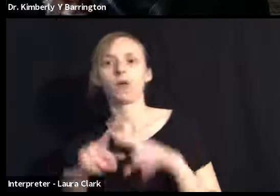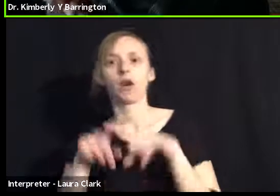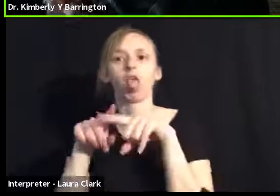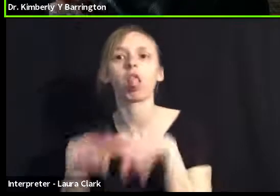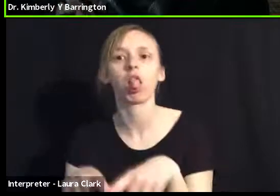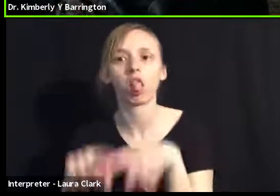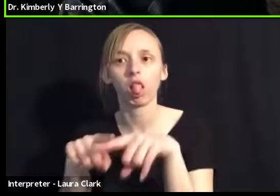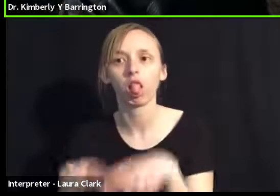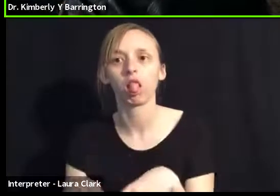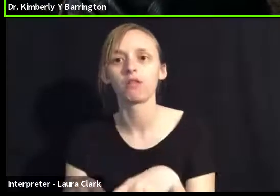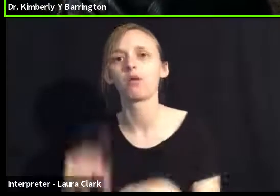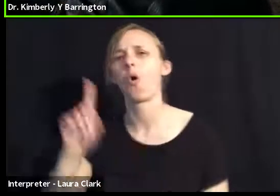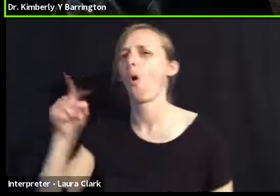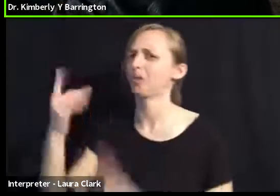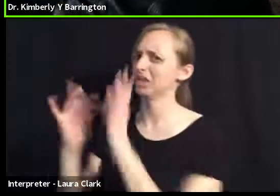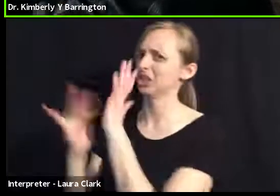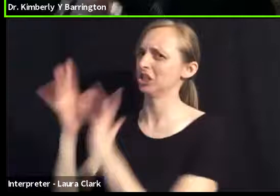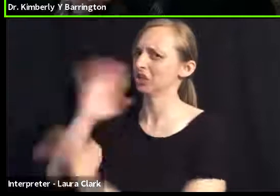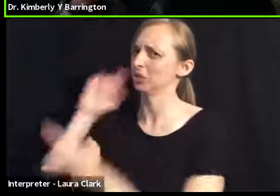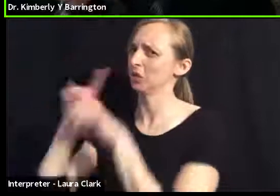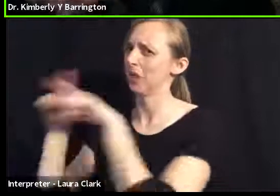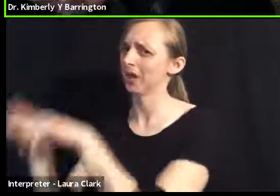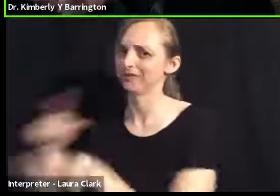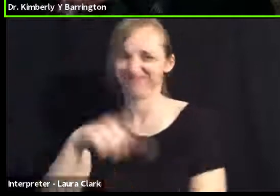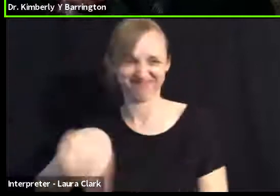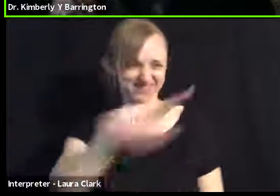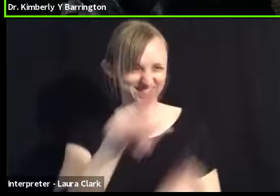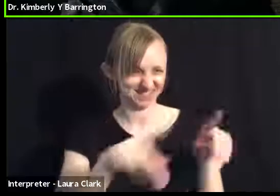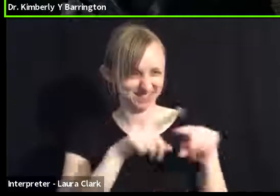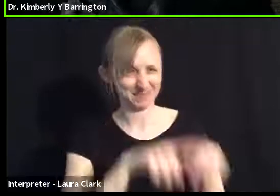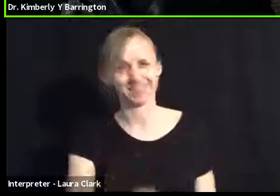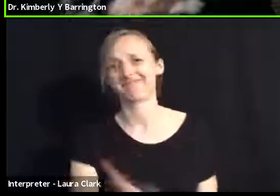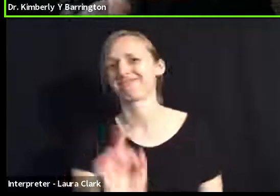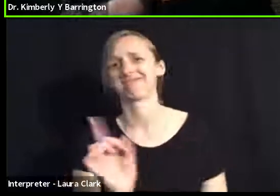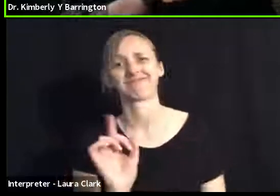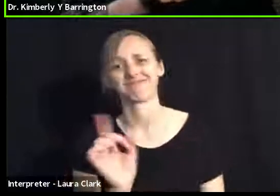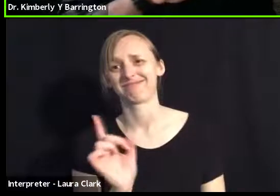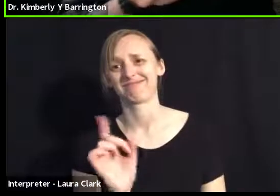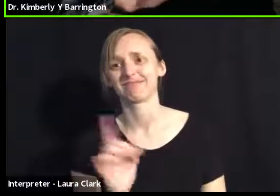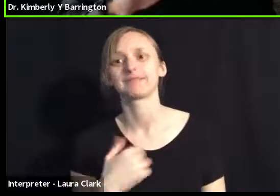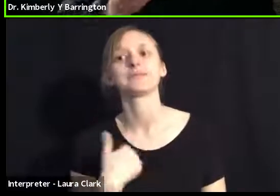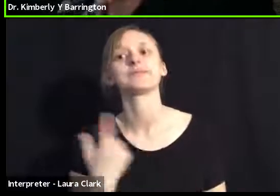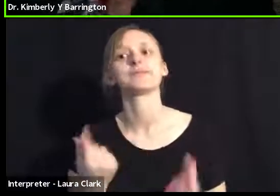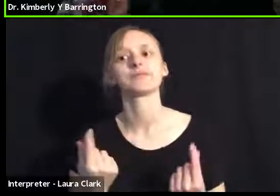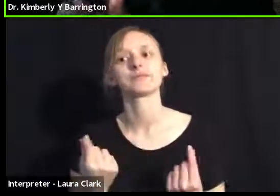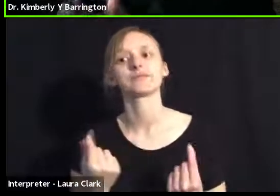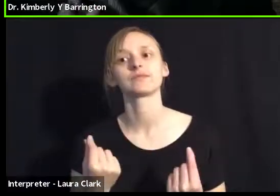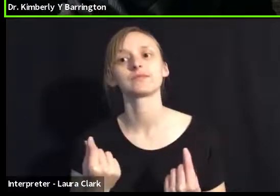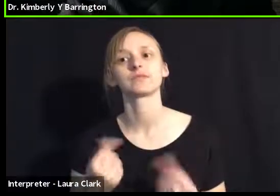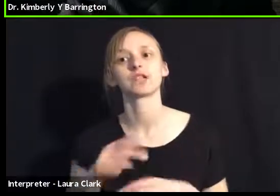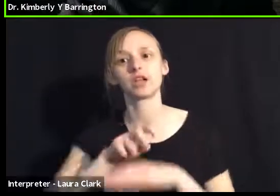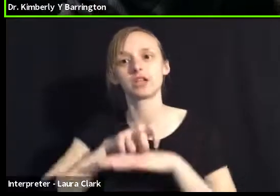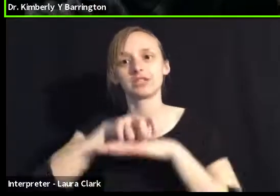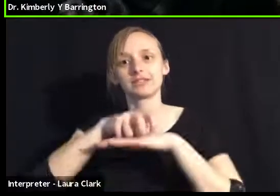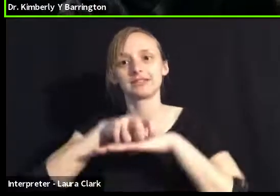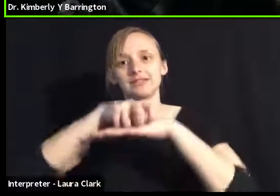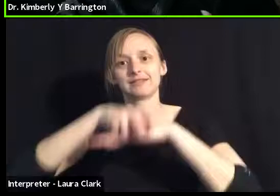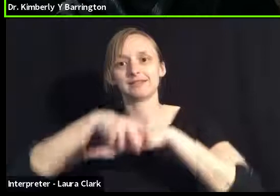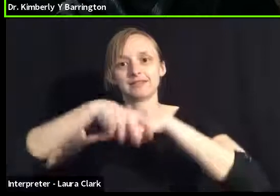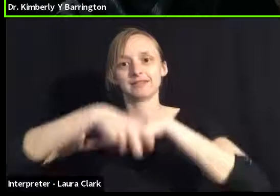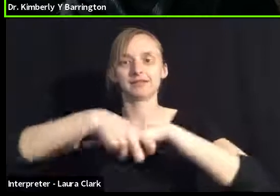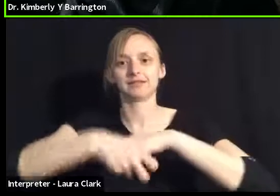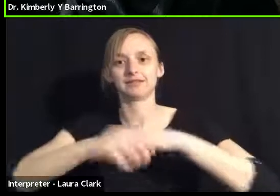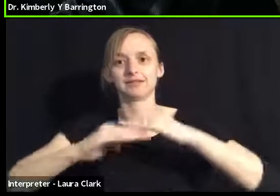but Jesus. And so I said, well, you know what I'm gonna do? I would slide all the way down. I